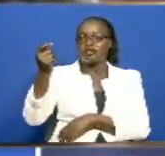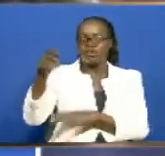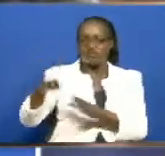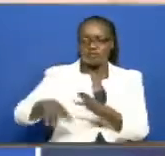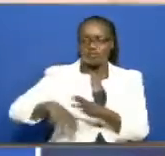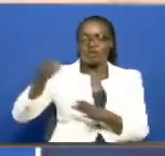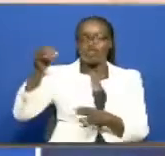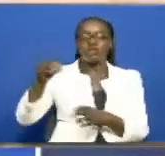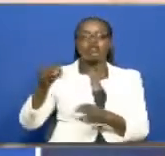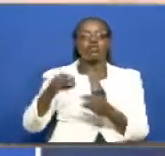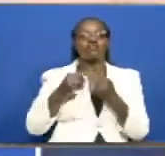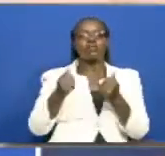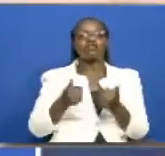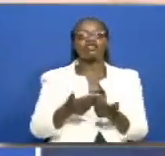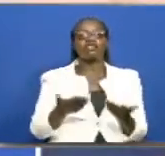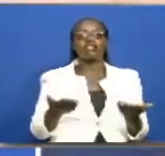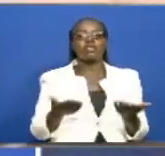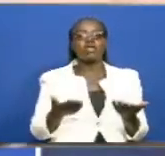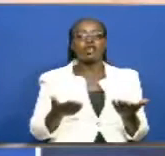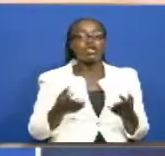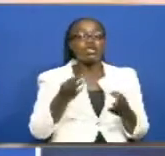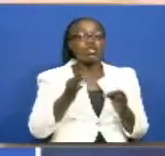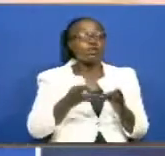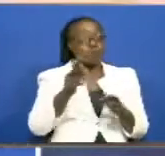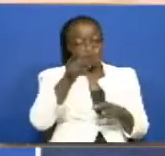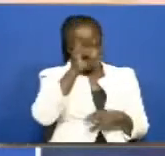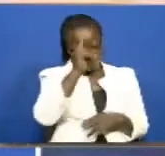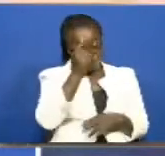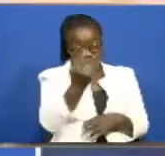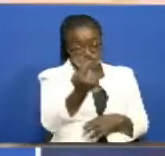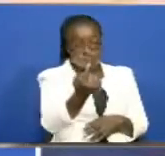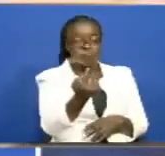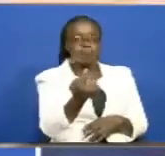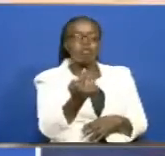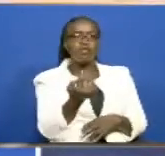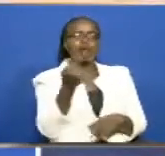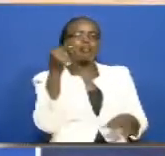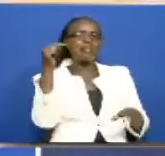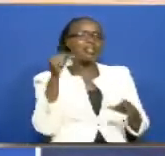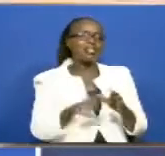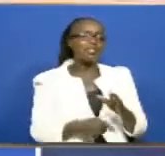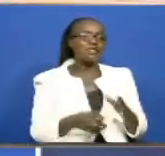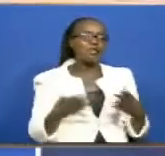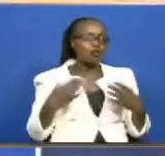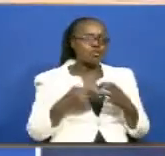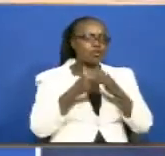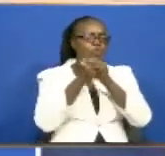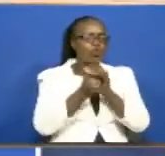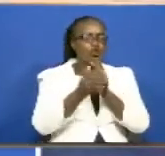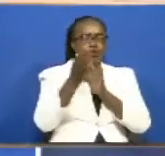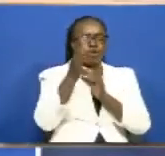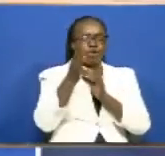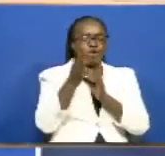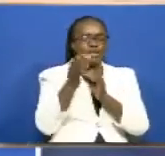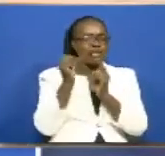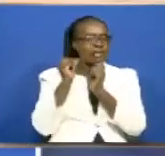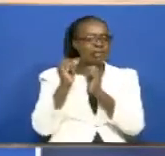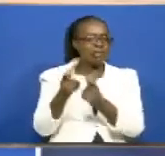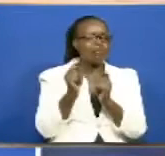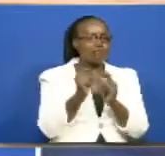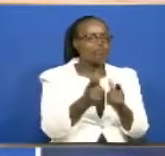solution to this. Sana kuona kwamba polisi wanaweza wakaingia kwa waumini ambao wanaomba Mungu ambao hawana silaha na kuweza kupigwa